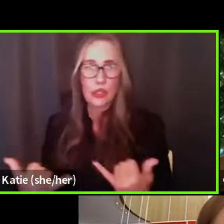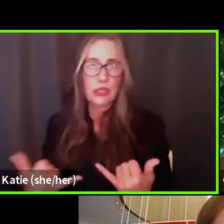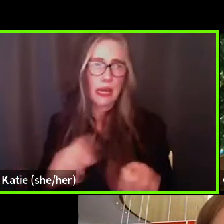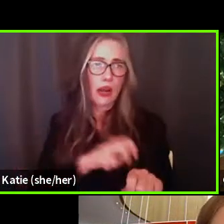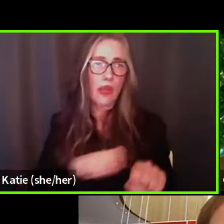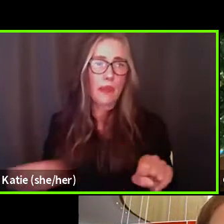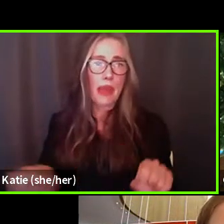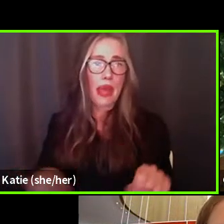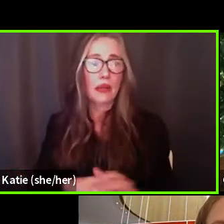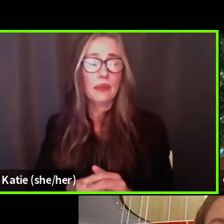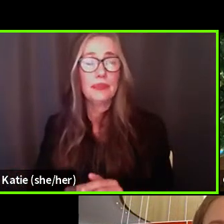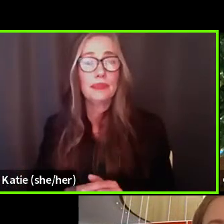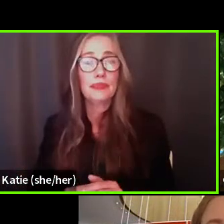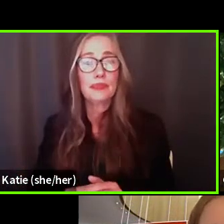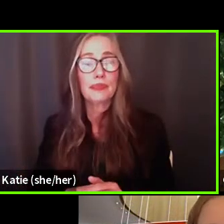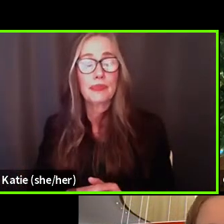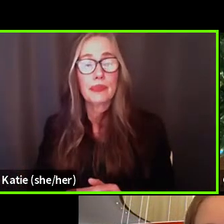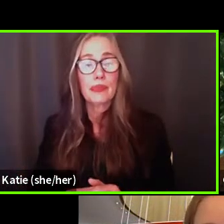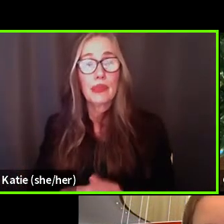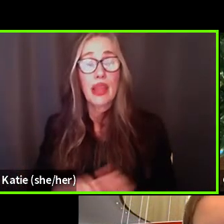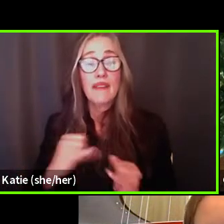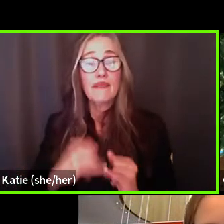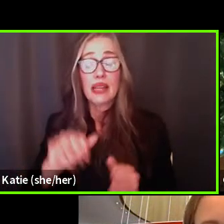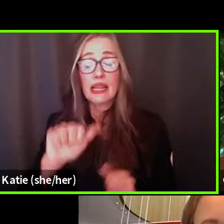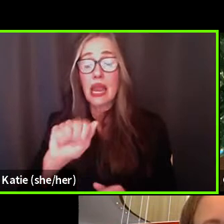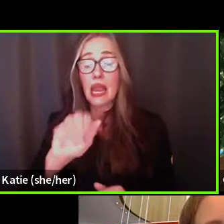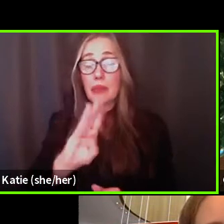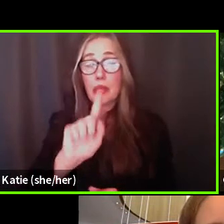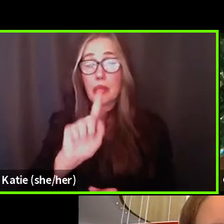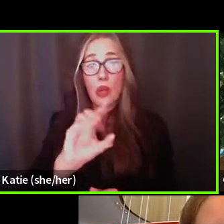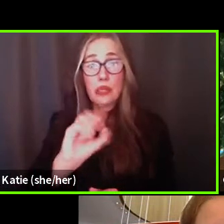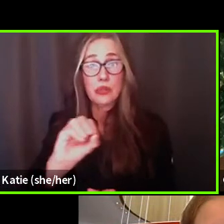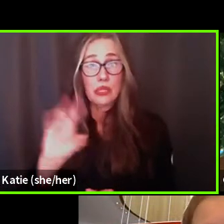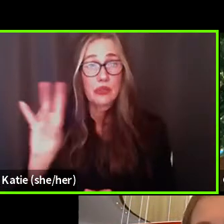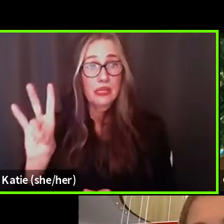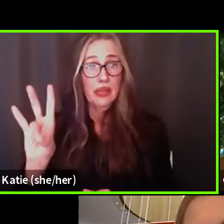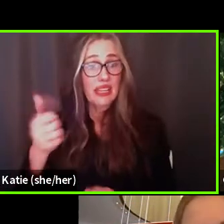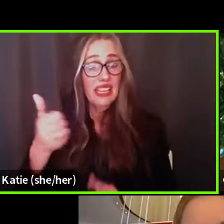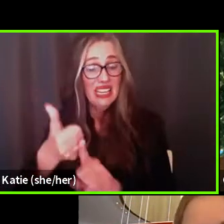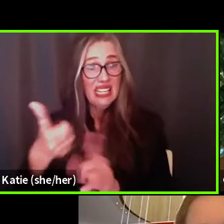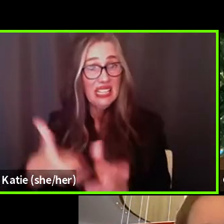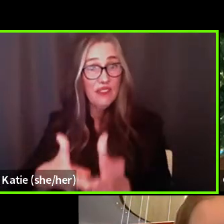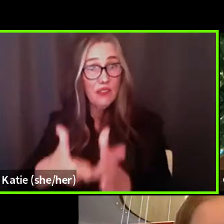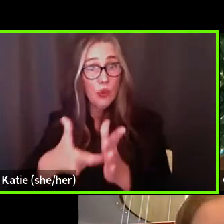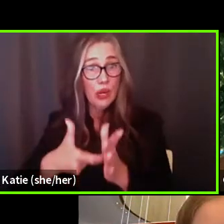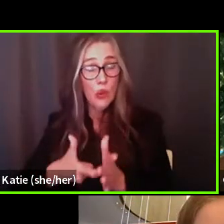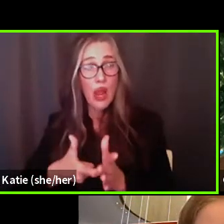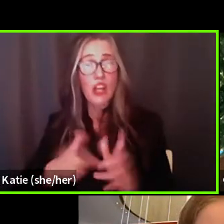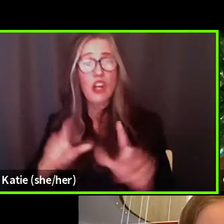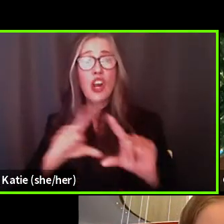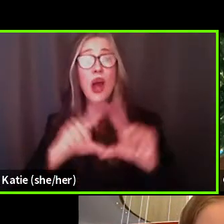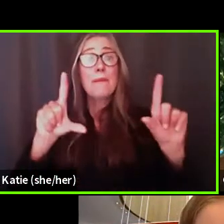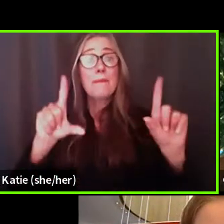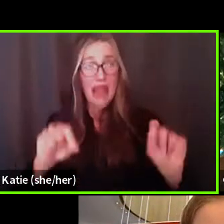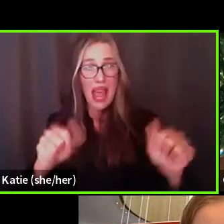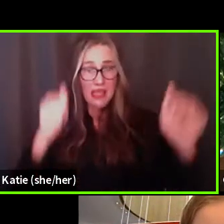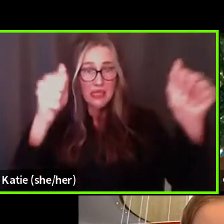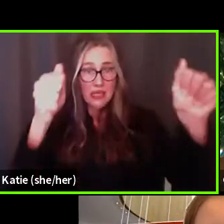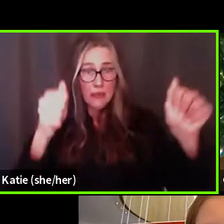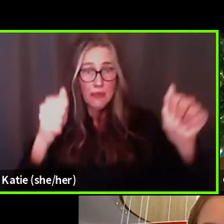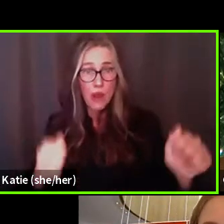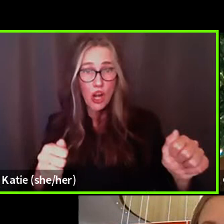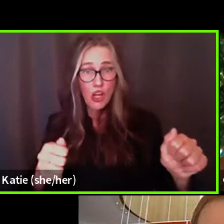and then finally ab1007 would require the placement of plaques and markers at designated